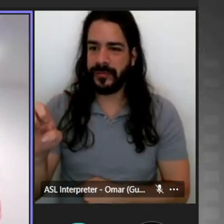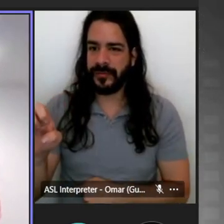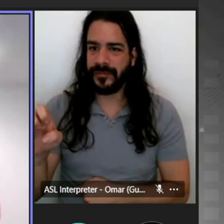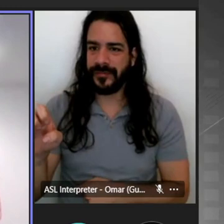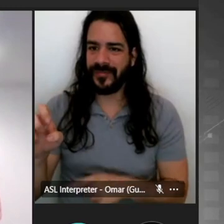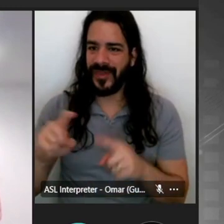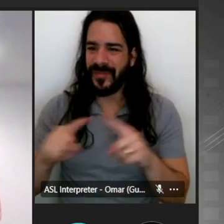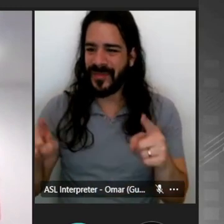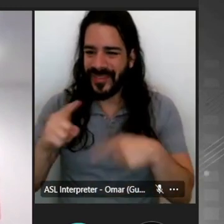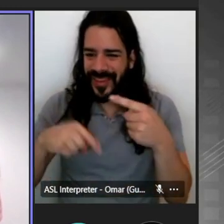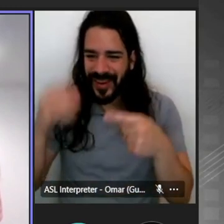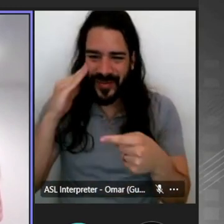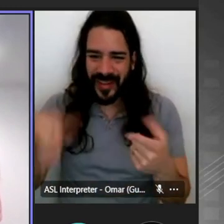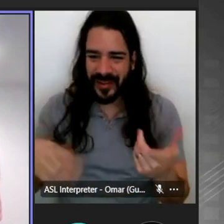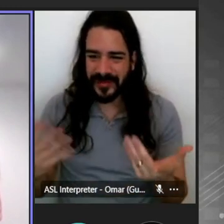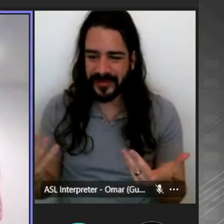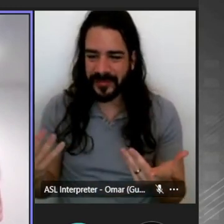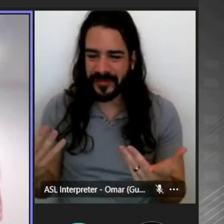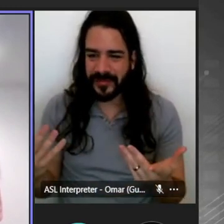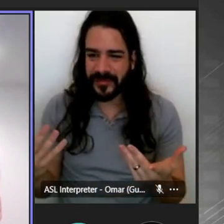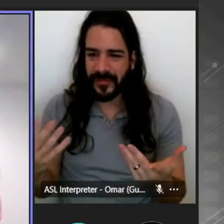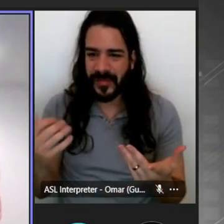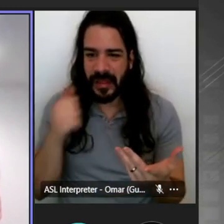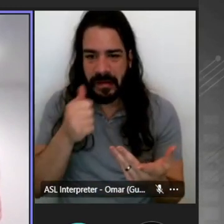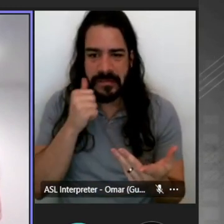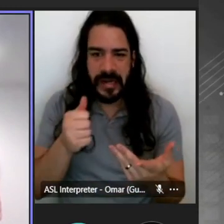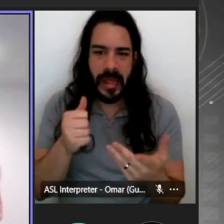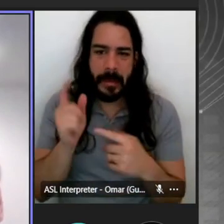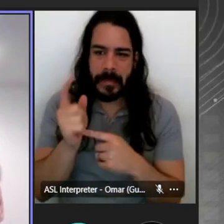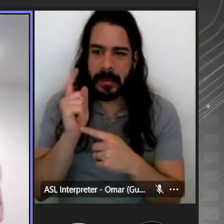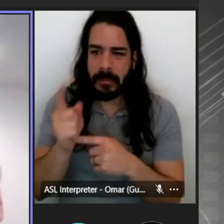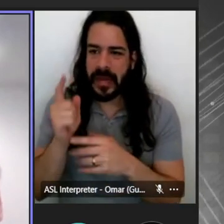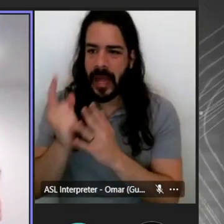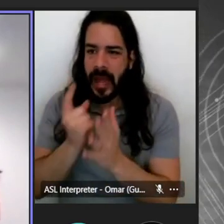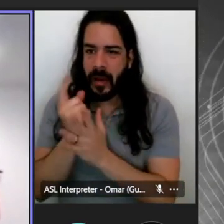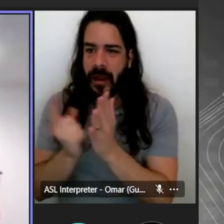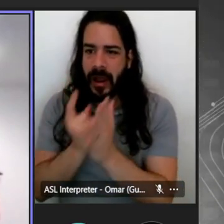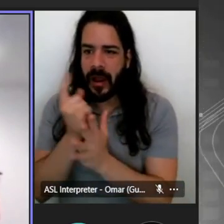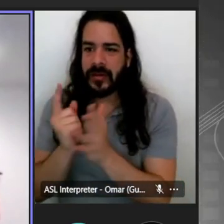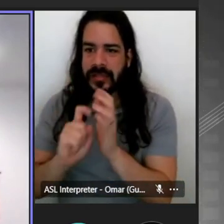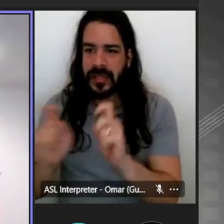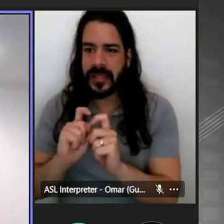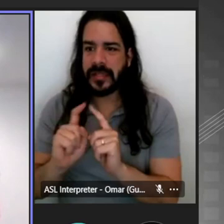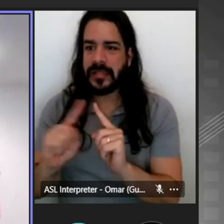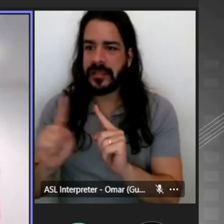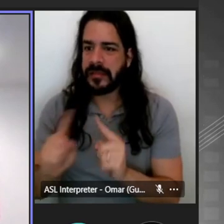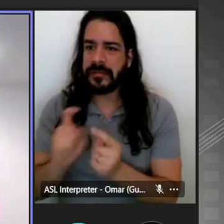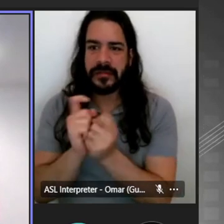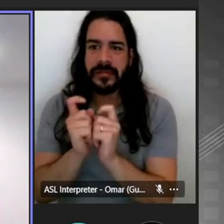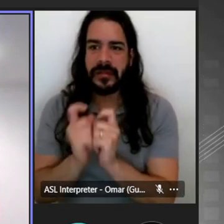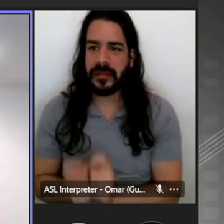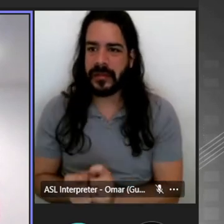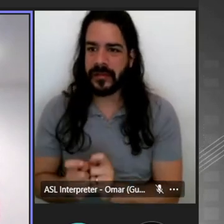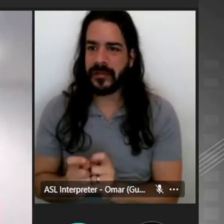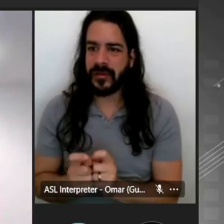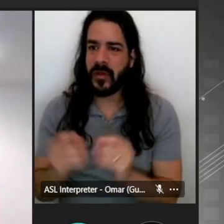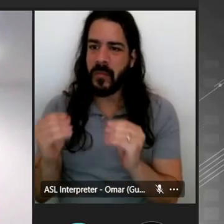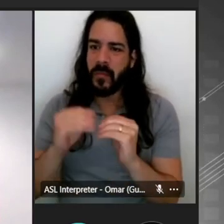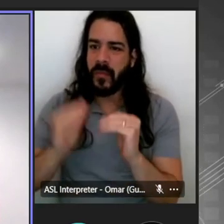to go. But there's no way to know. From day to day, minute to minute, hour to hour, there are